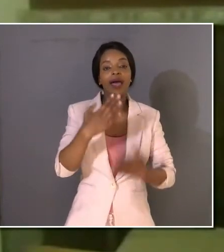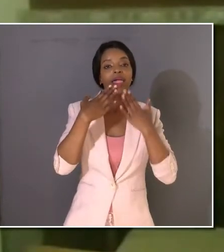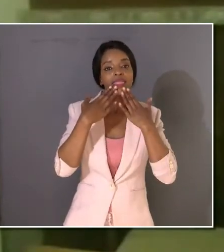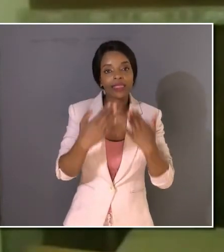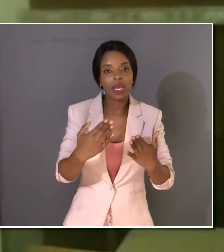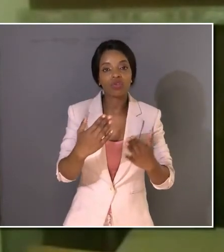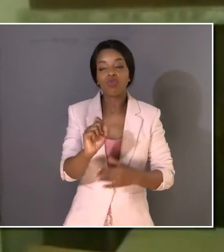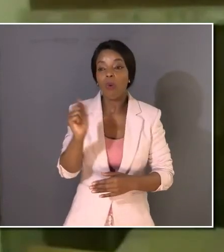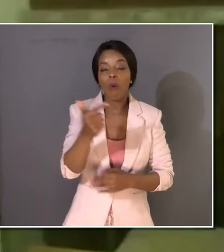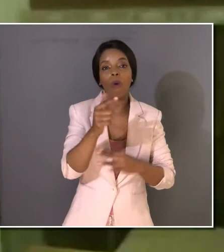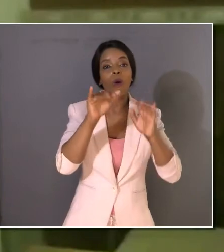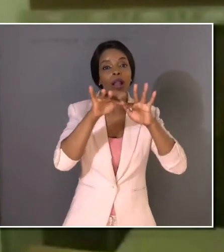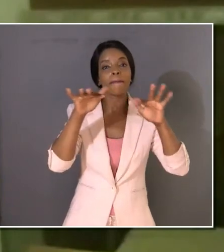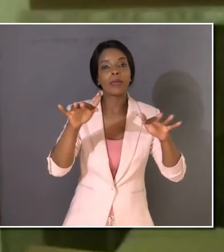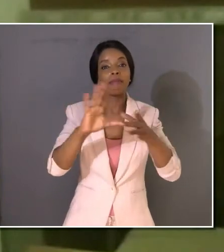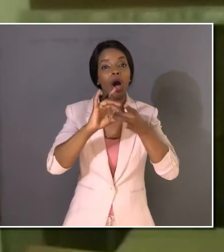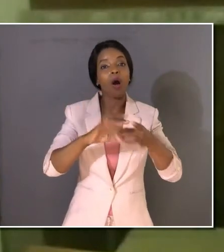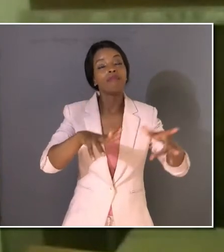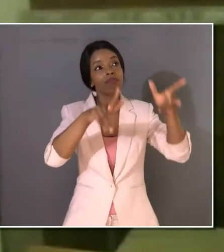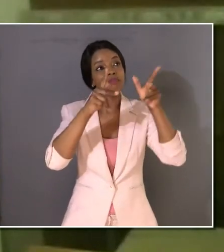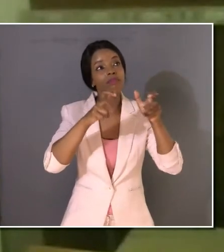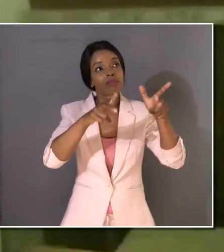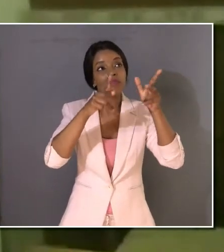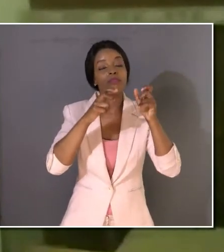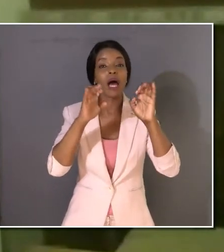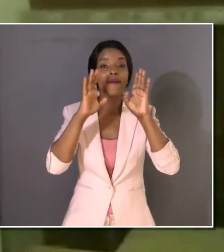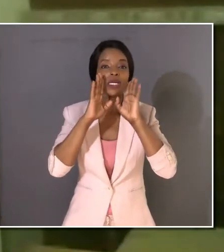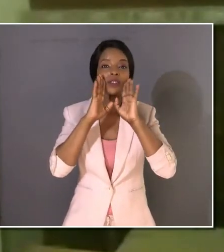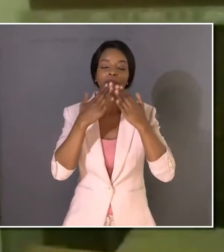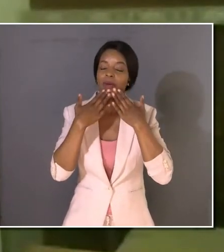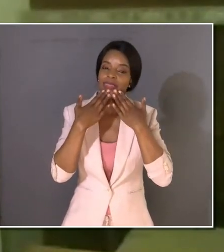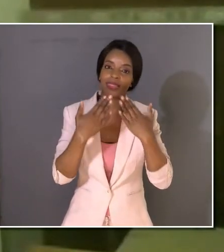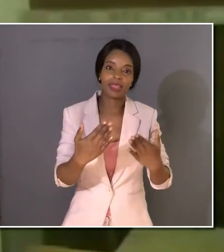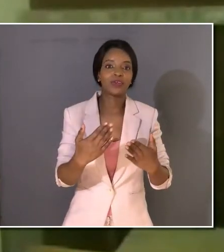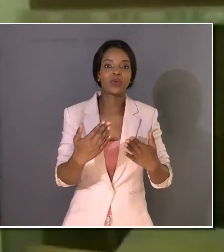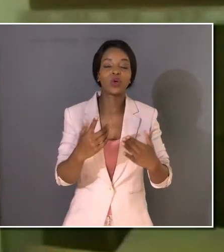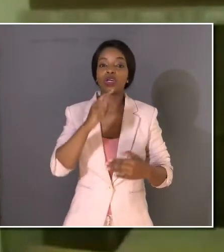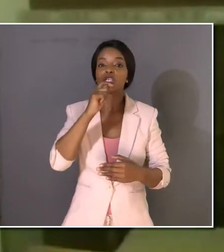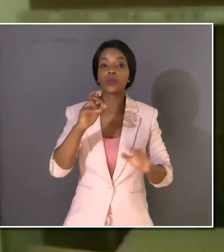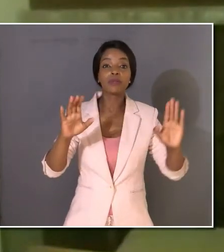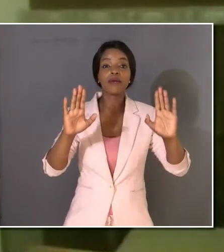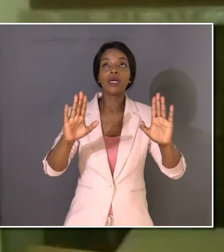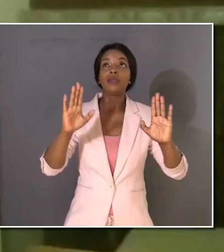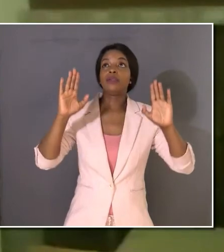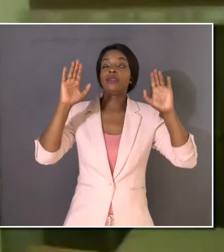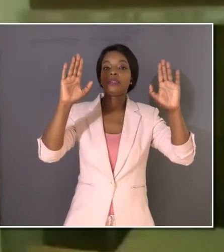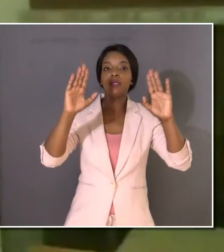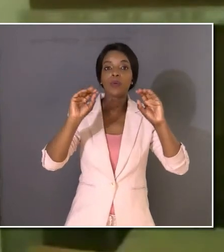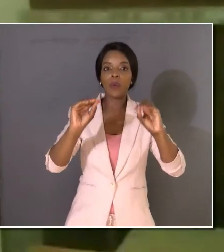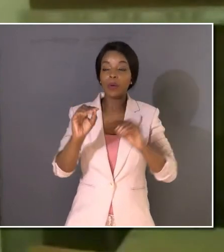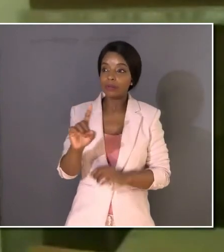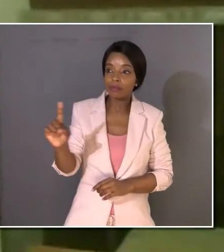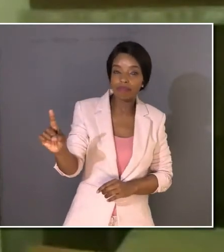us. This is really an innovation awards with a difference, and it's been so fantastic to have you all on here engaging,